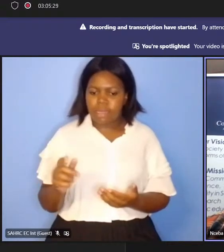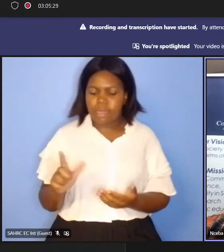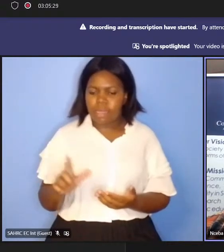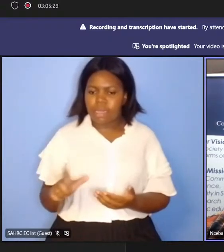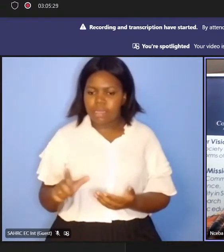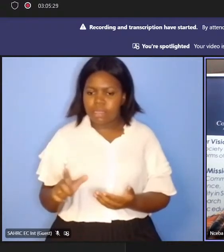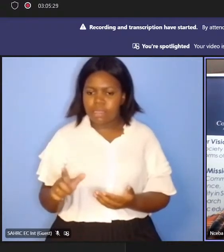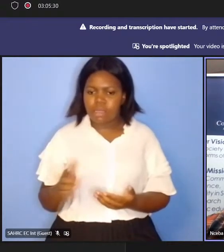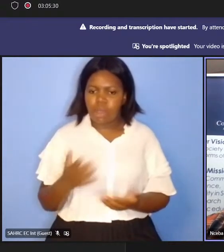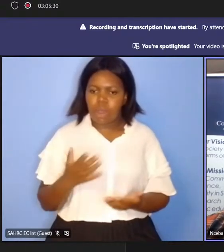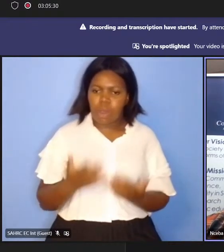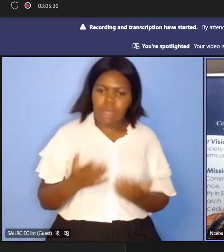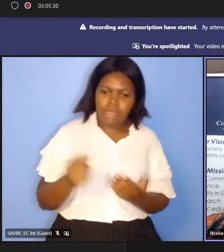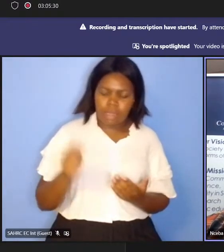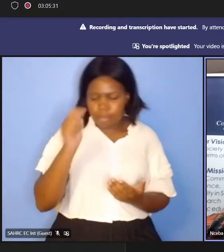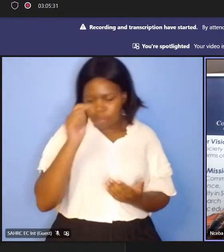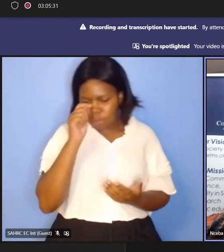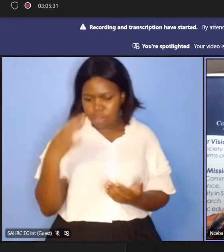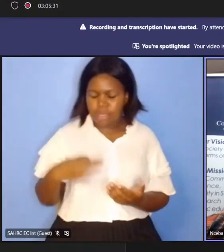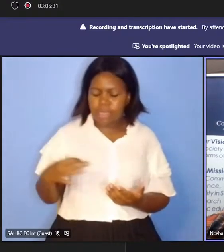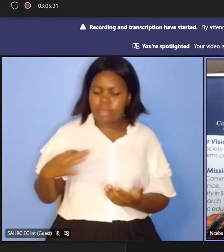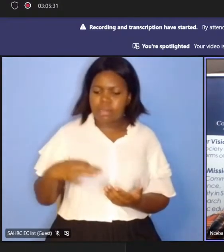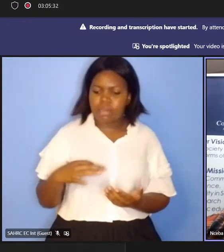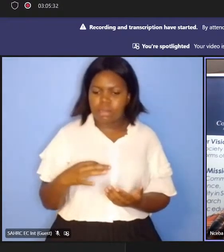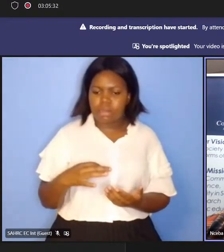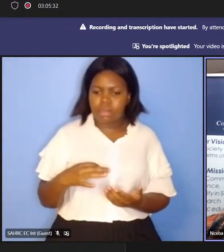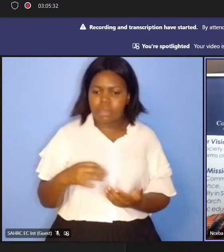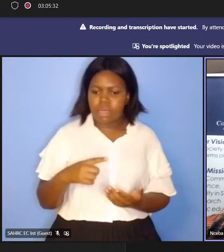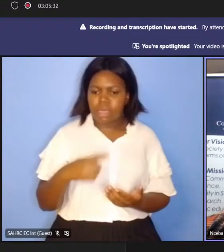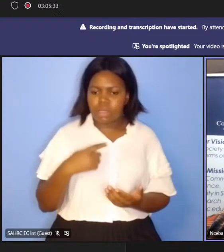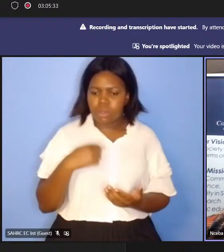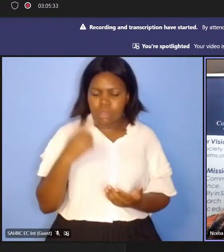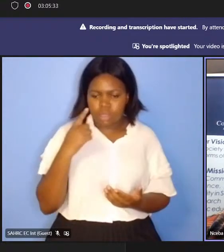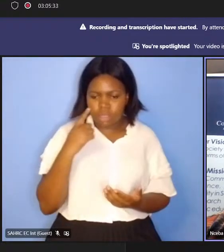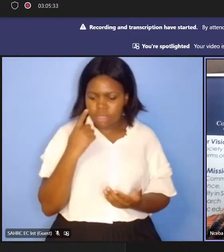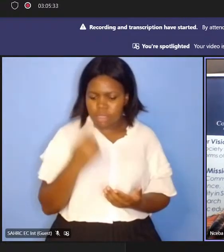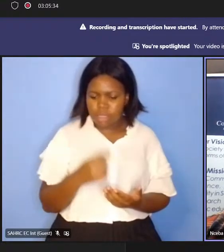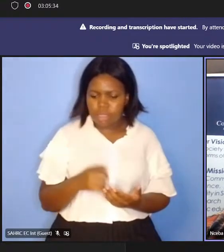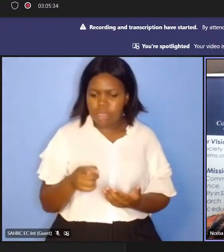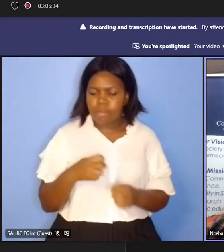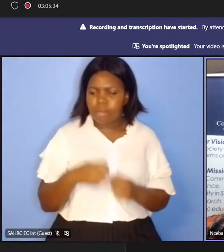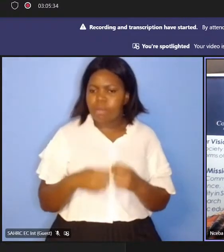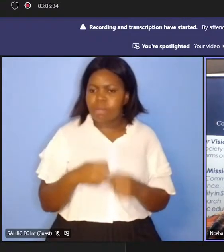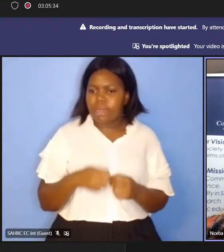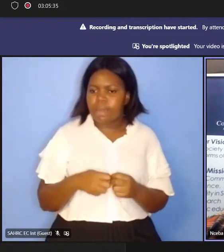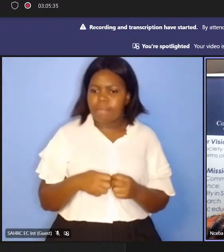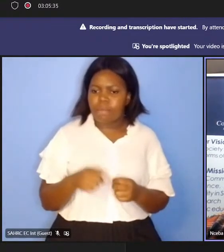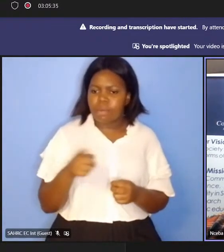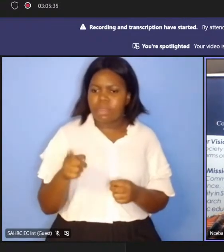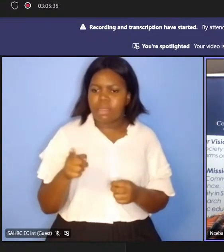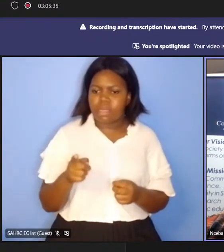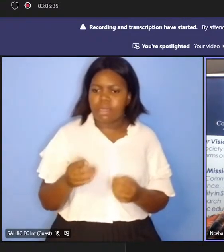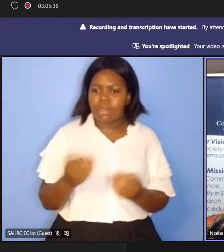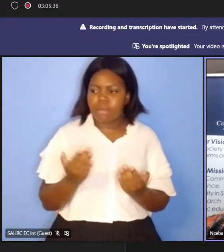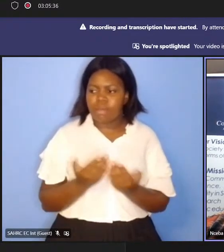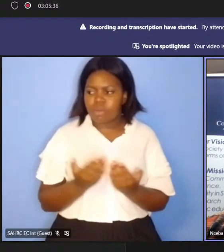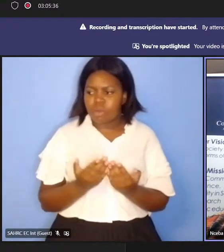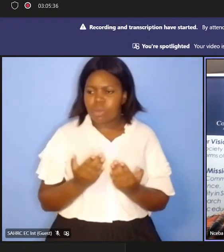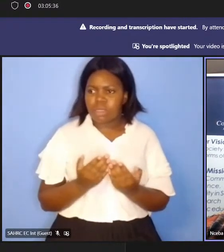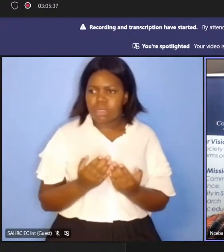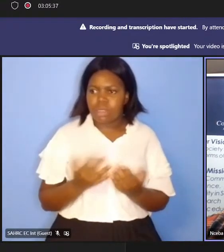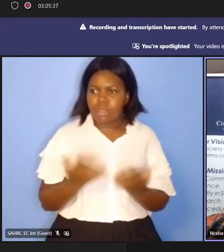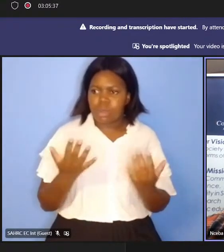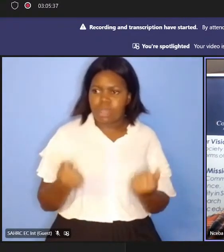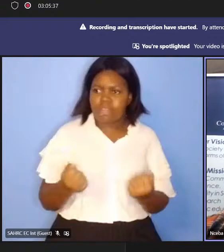or be girls. I don't see an issue with learners having whether short hair or long